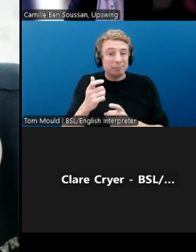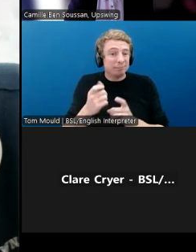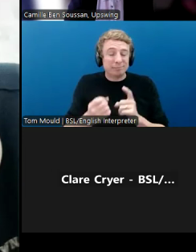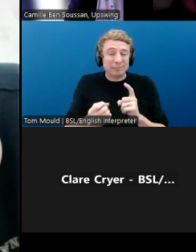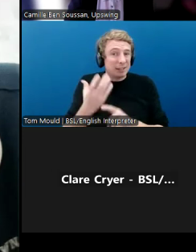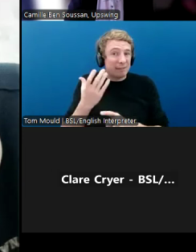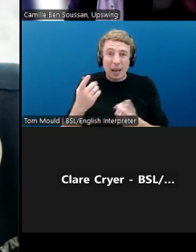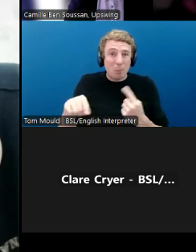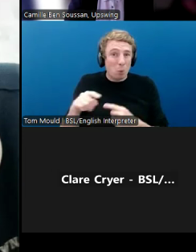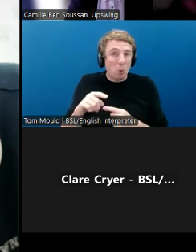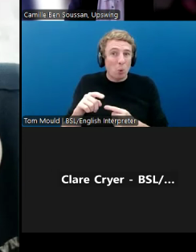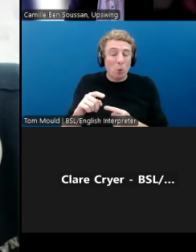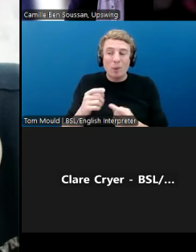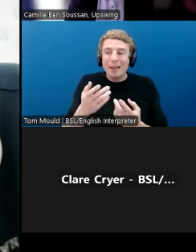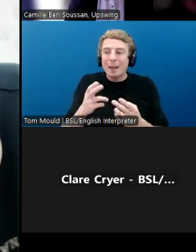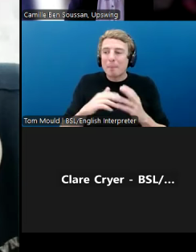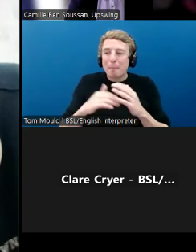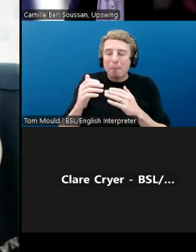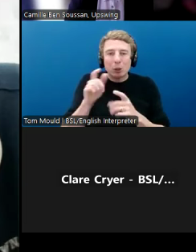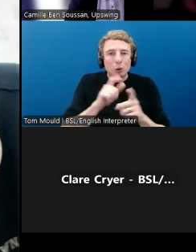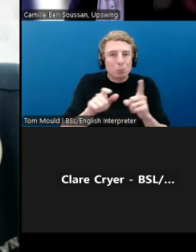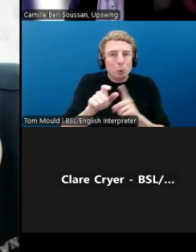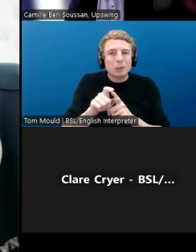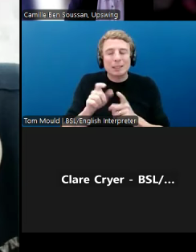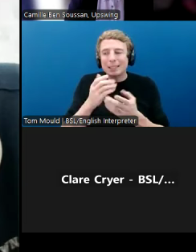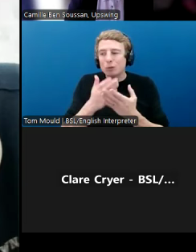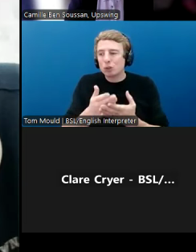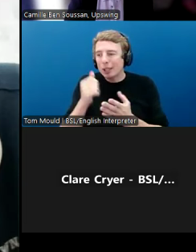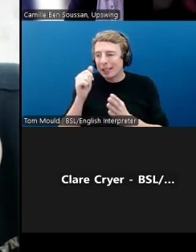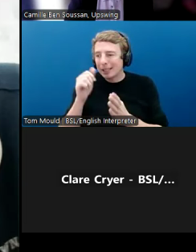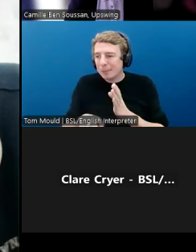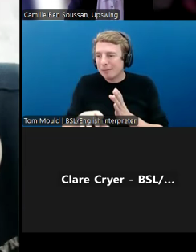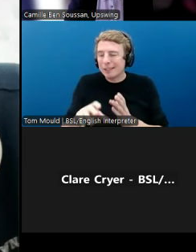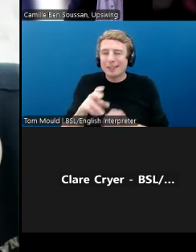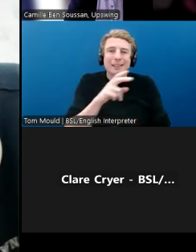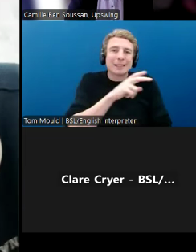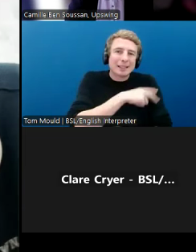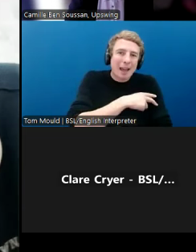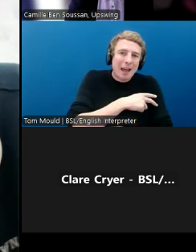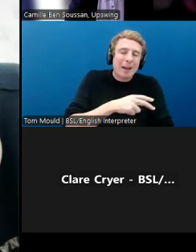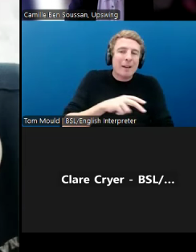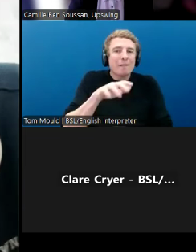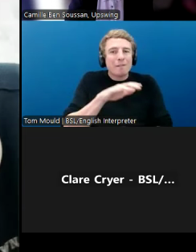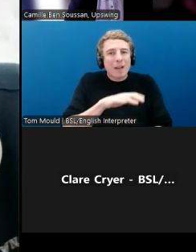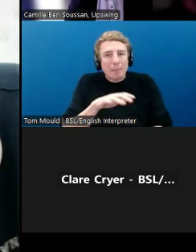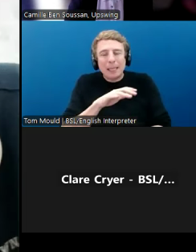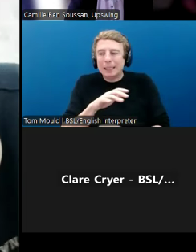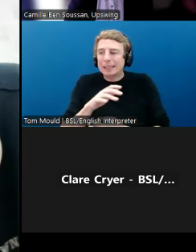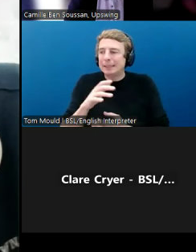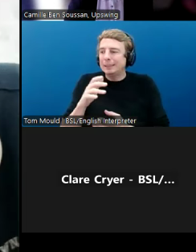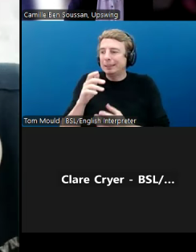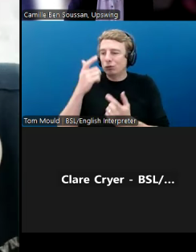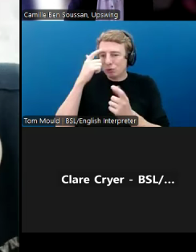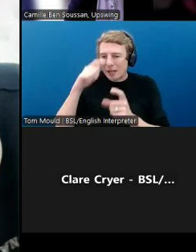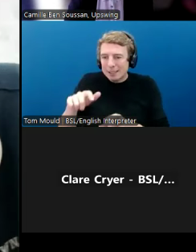a community through the shared experience, including staff and families and the locality, the local place, you